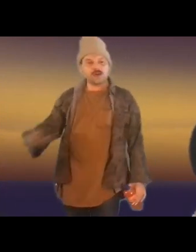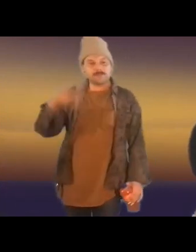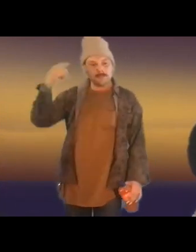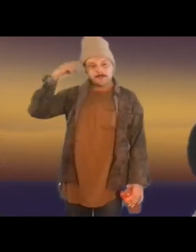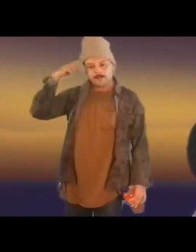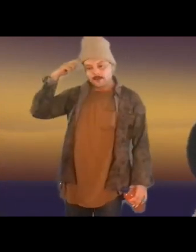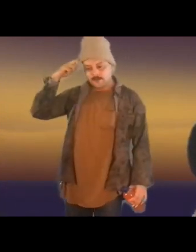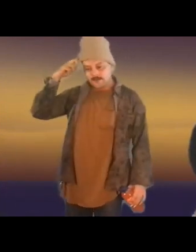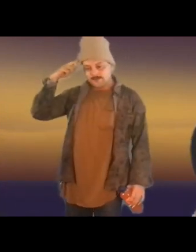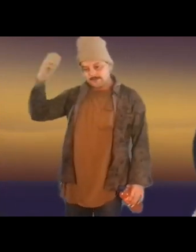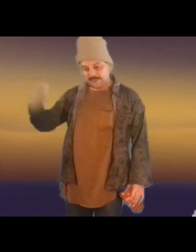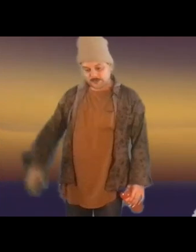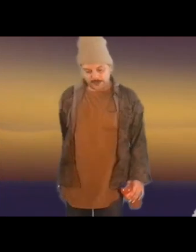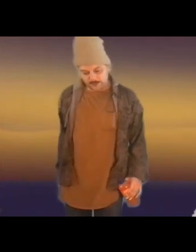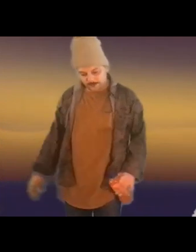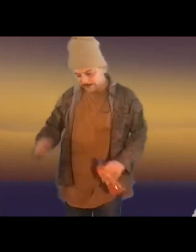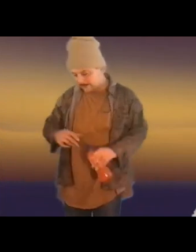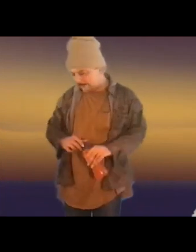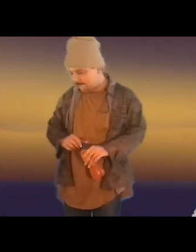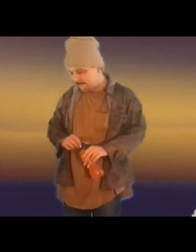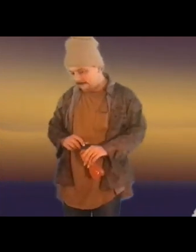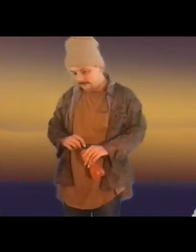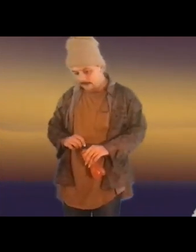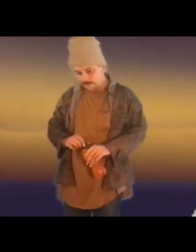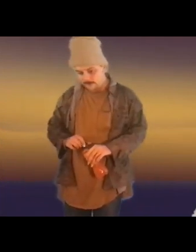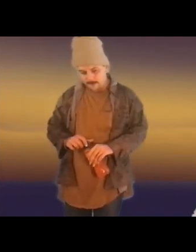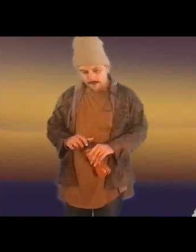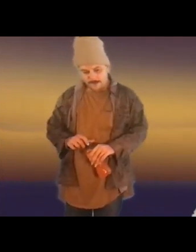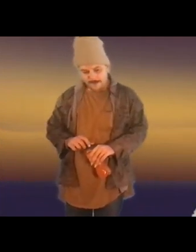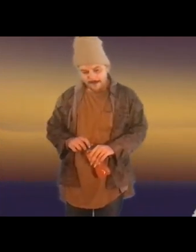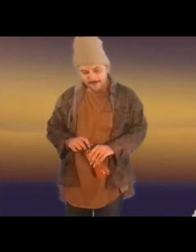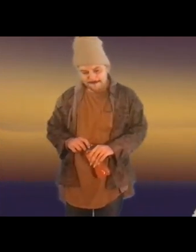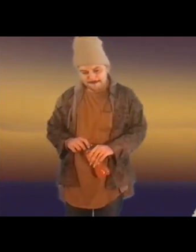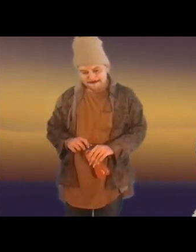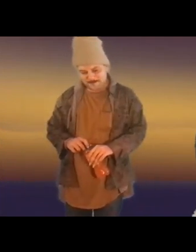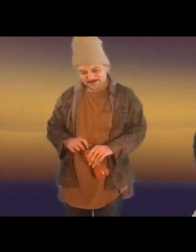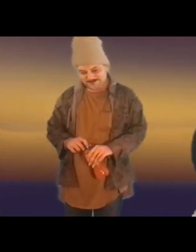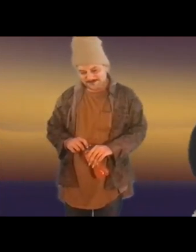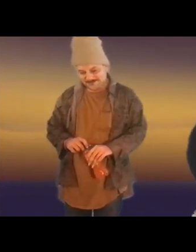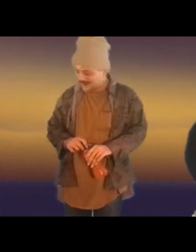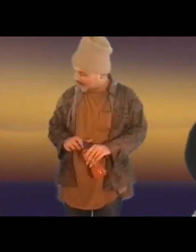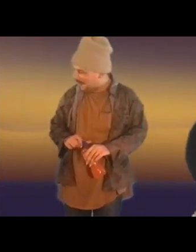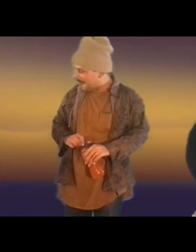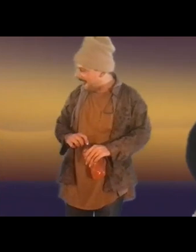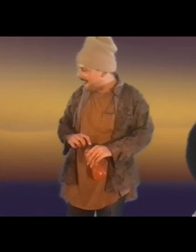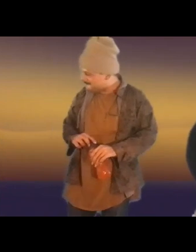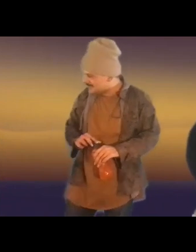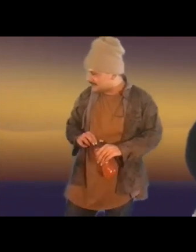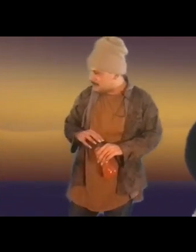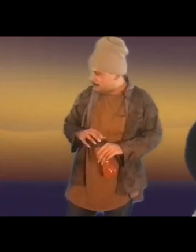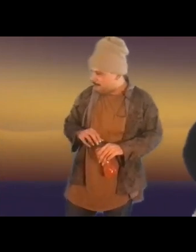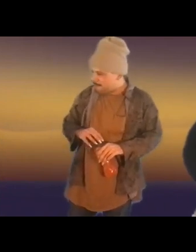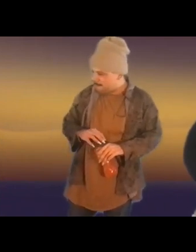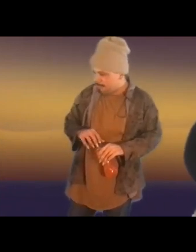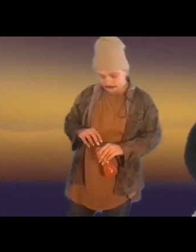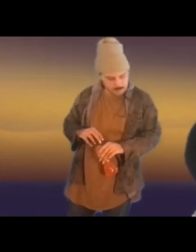you, and that's what I learned. You know, Mom was the one who brought me here when I was younger, taught me to hand out